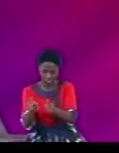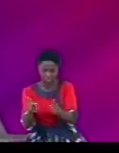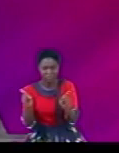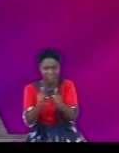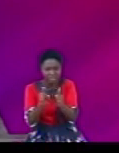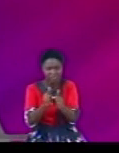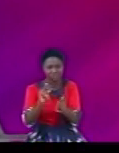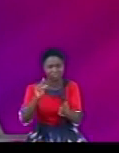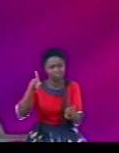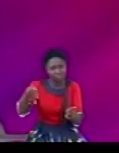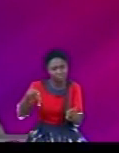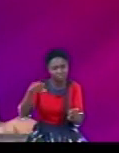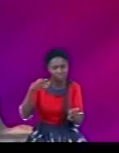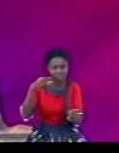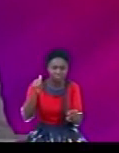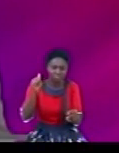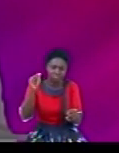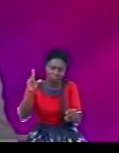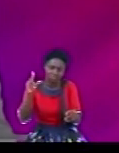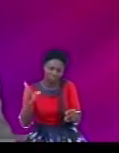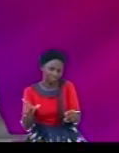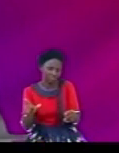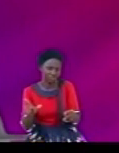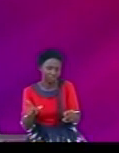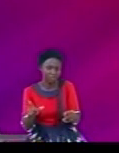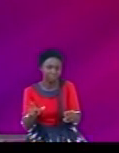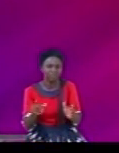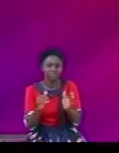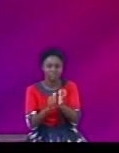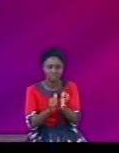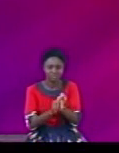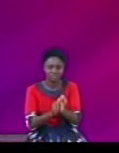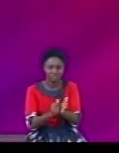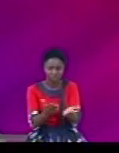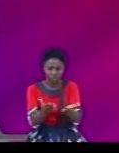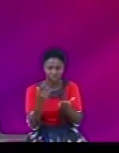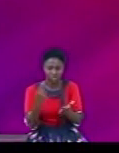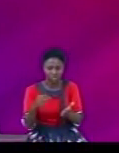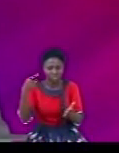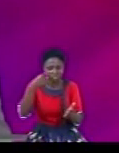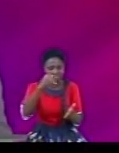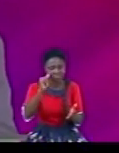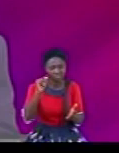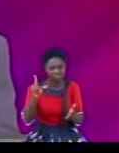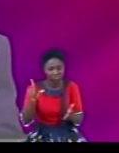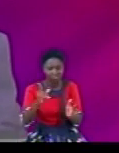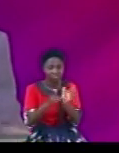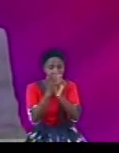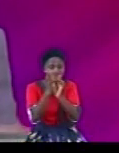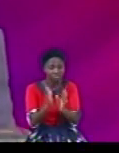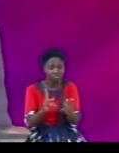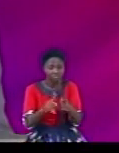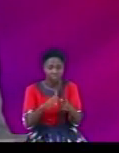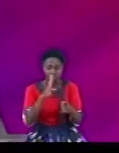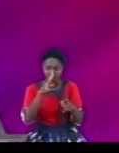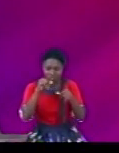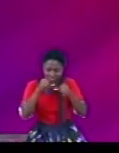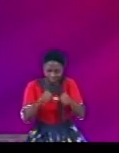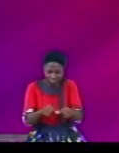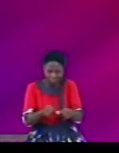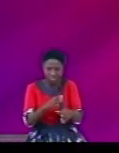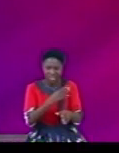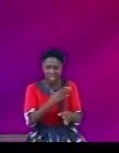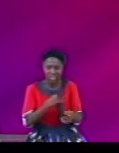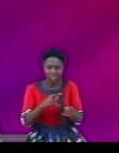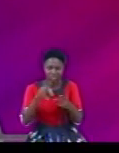wanted the Galatians to be standing, to be stable, to be firm, to perfect their faith.